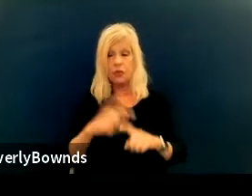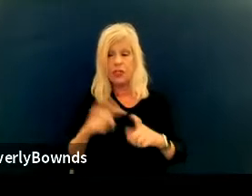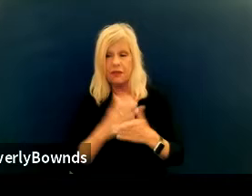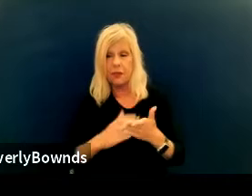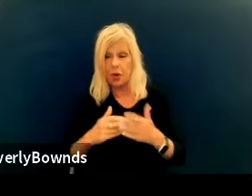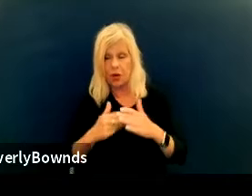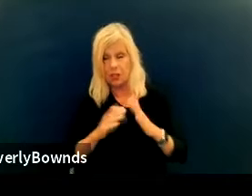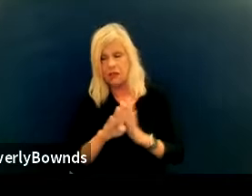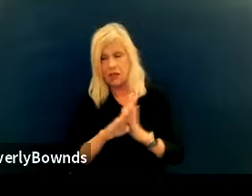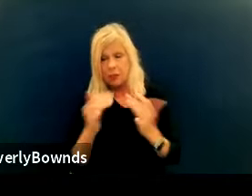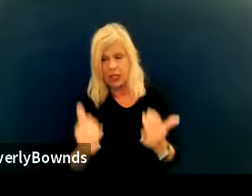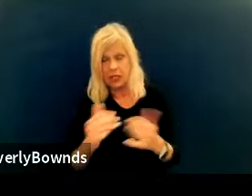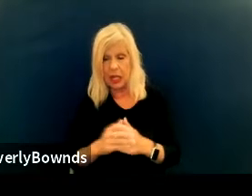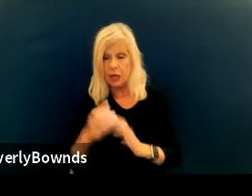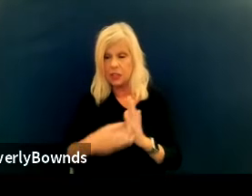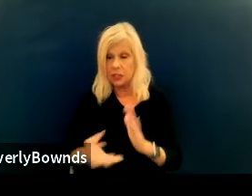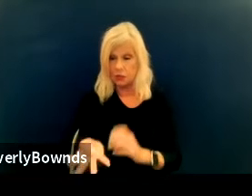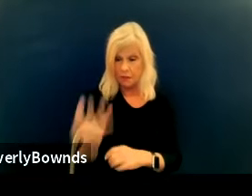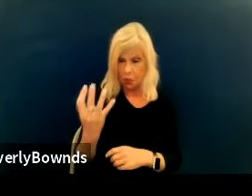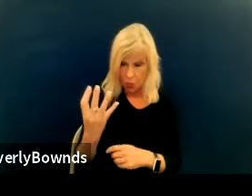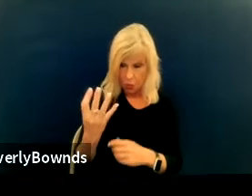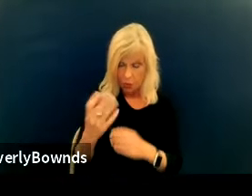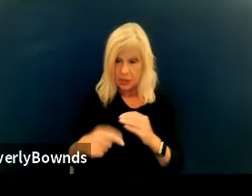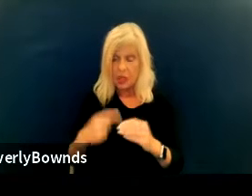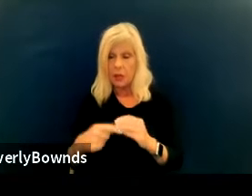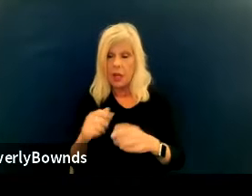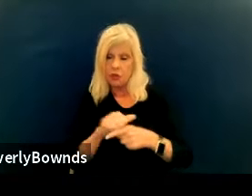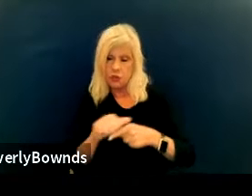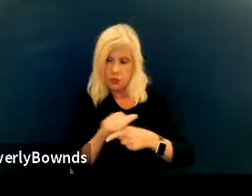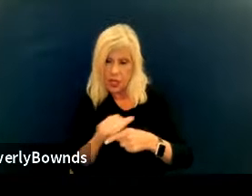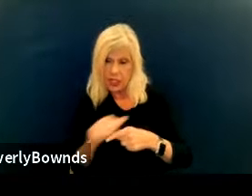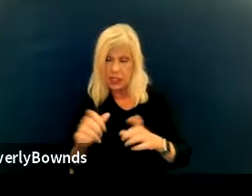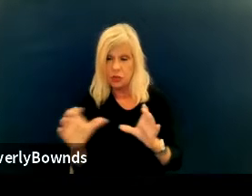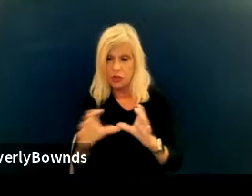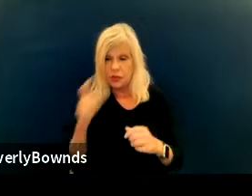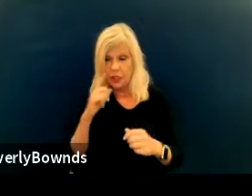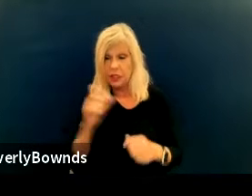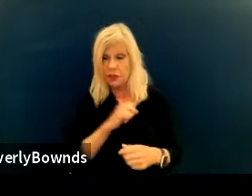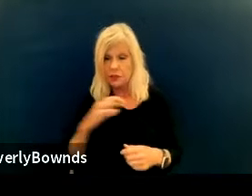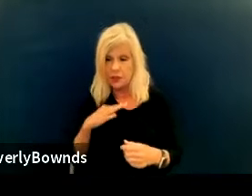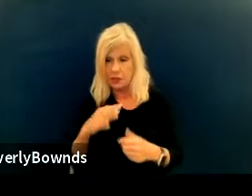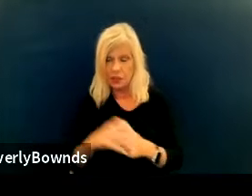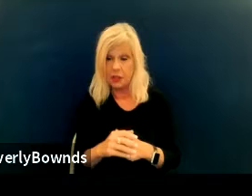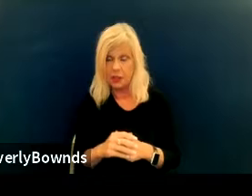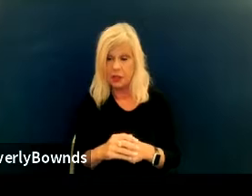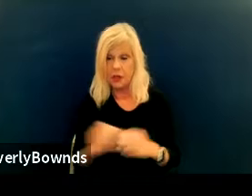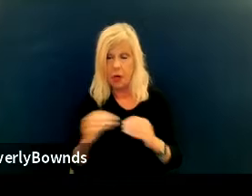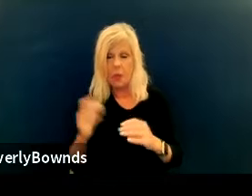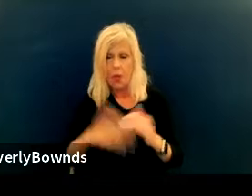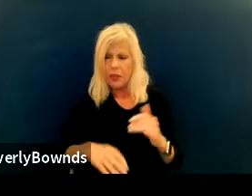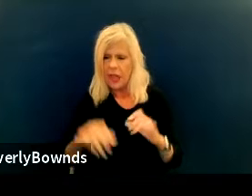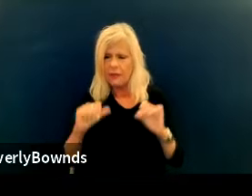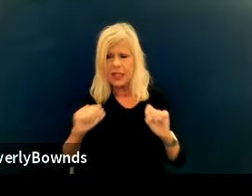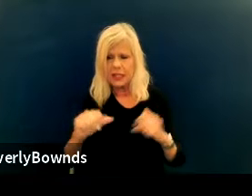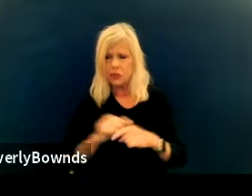slide. Section 4 is about training and certification for staff. This is more than just for fitness